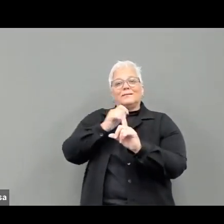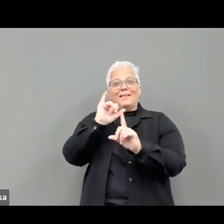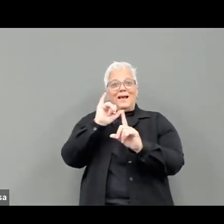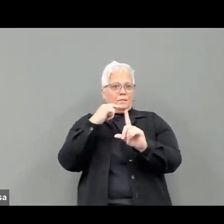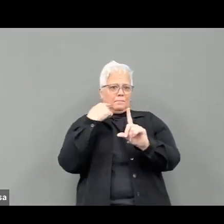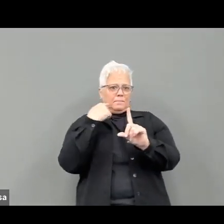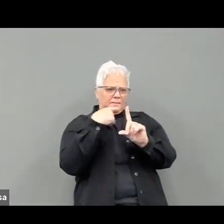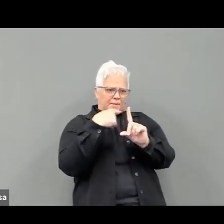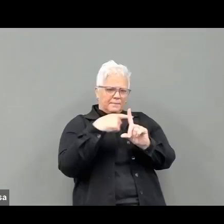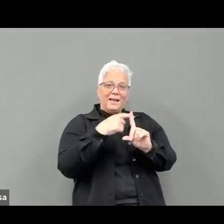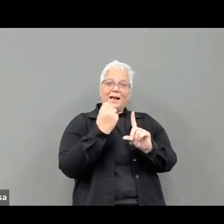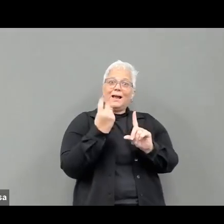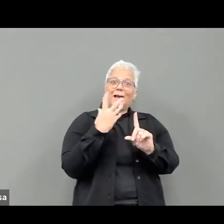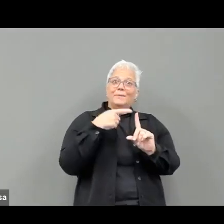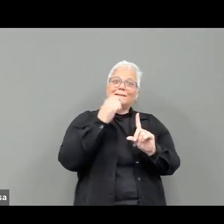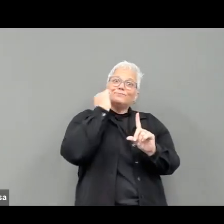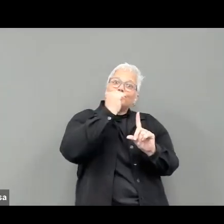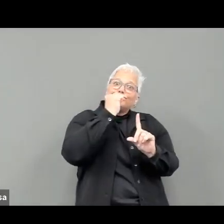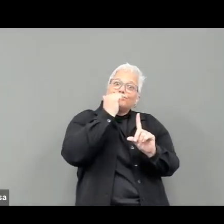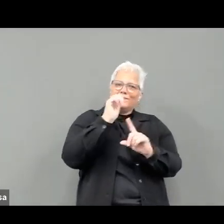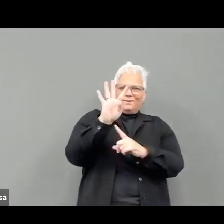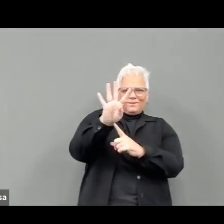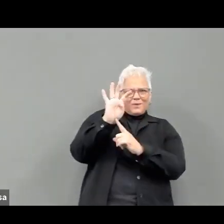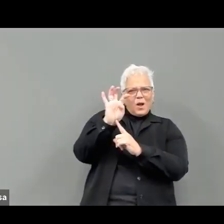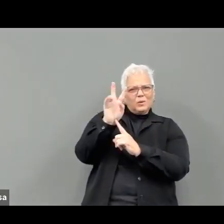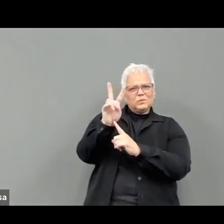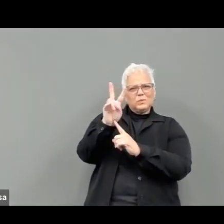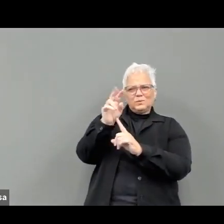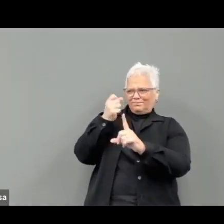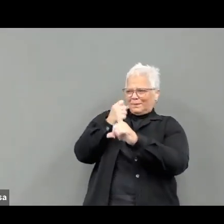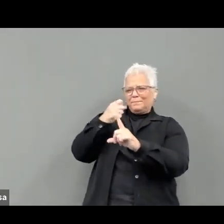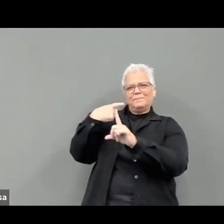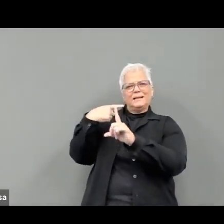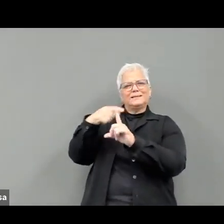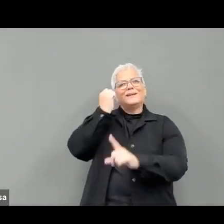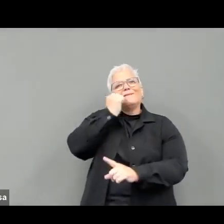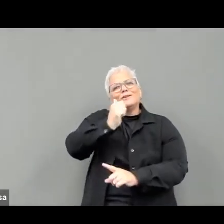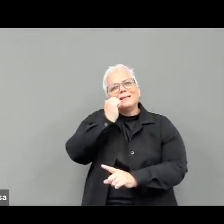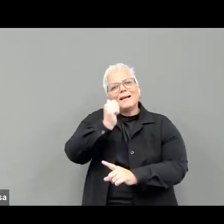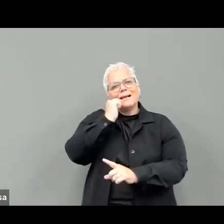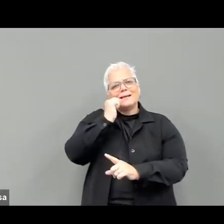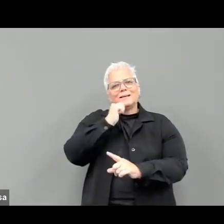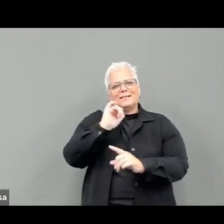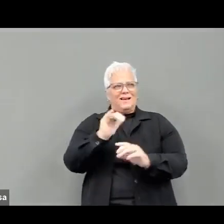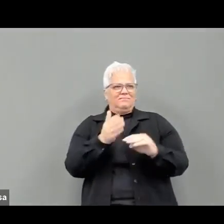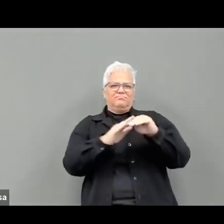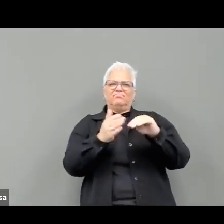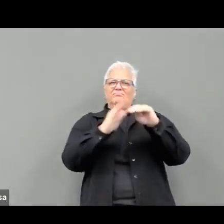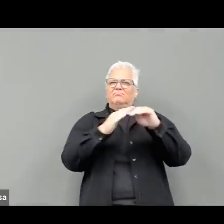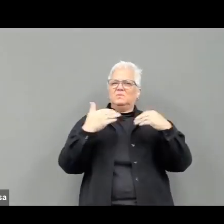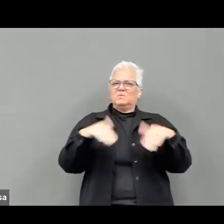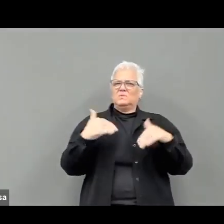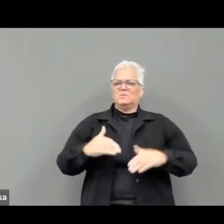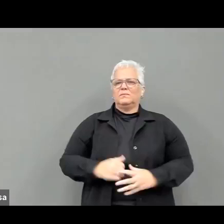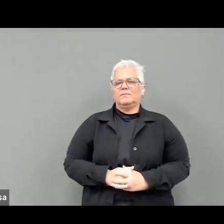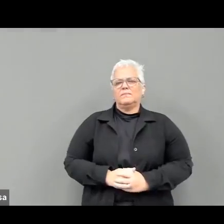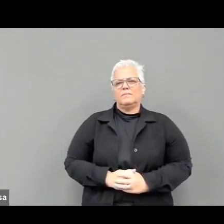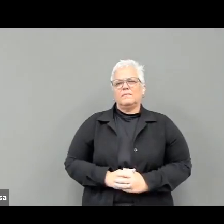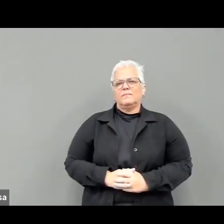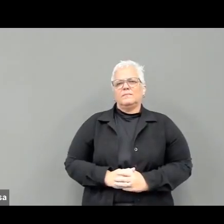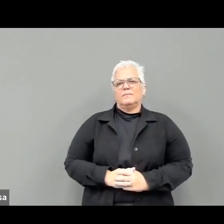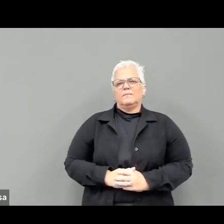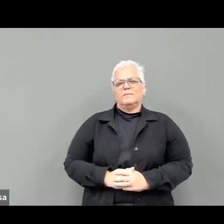appears to be decreasing. If the current slowing trend continues, it will take about 2 weeks before we reach 11% of